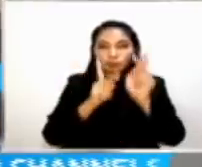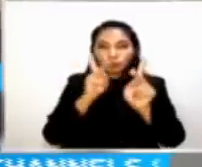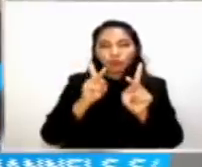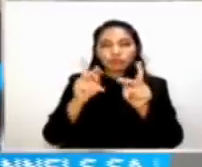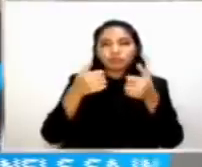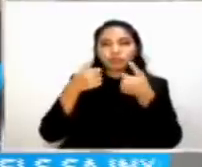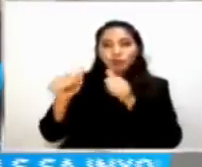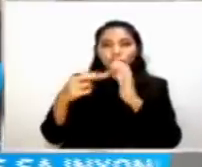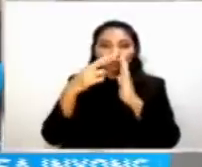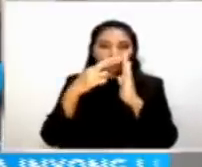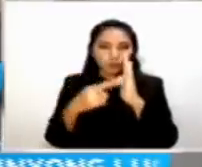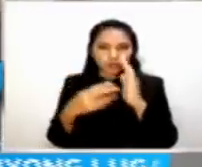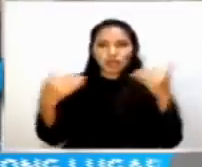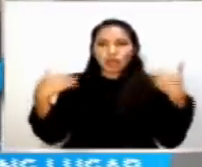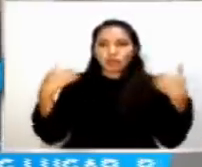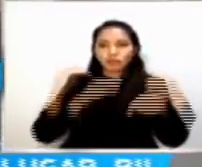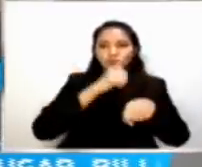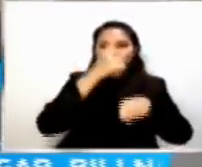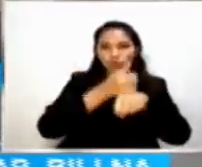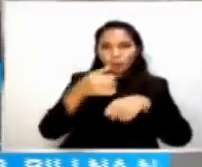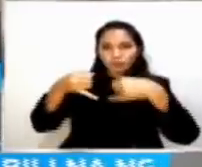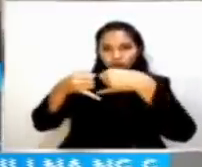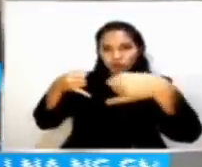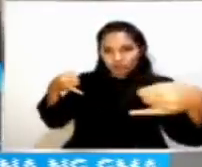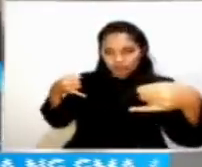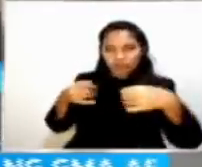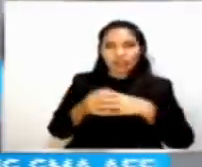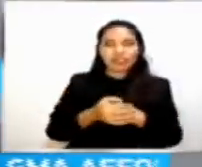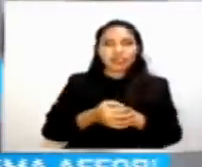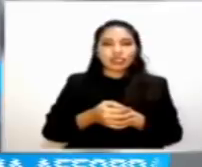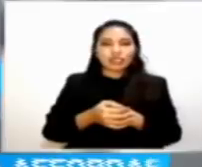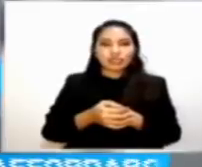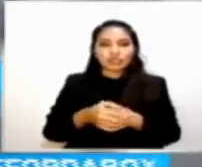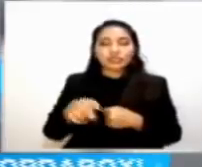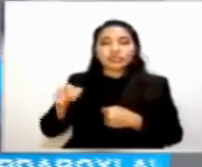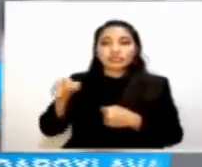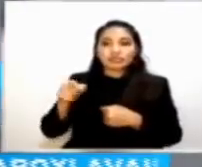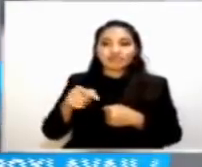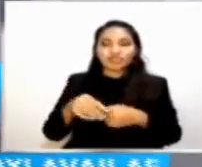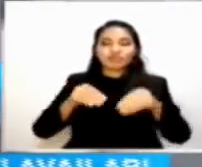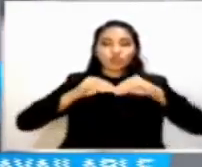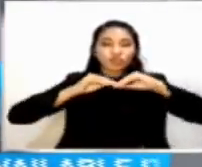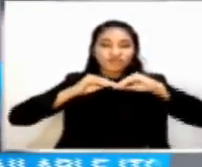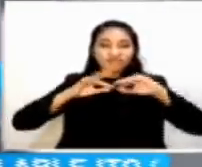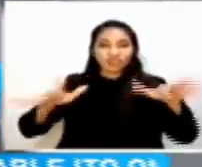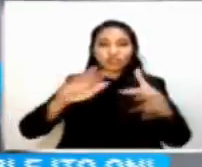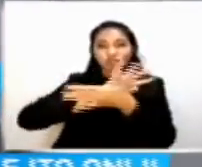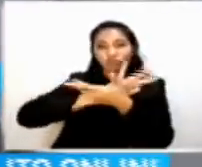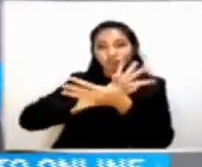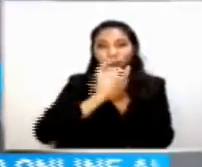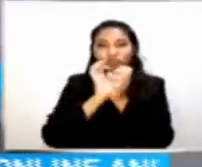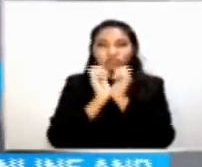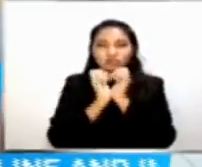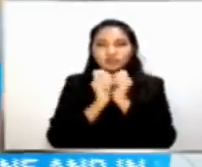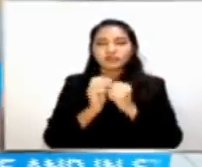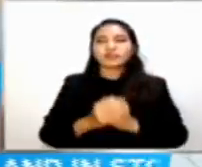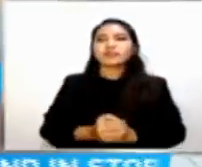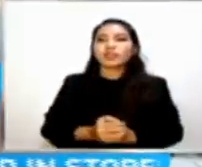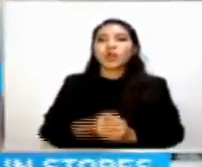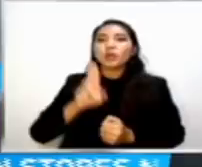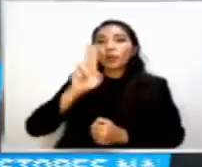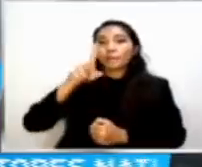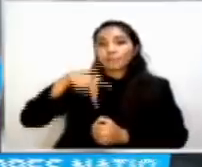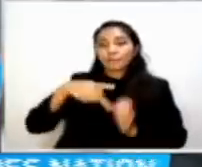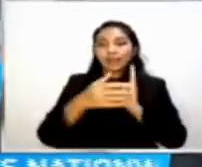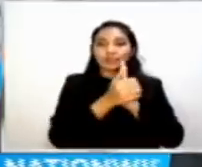is also a contributing factor. That's why the variants have spread this much. Ayon sa Dean ng UP College of Public Health na si Dr. Vicente Belizario,